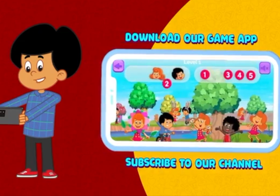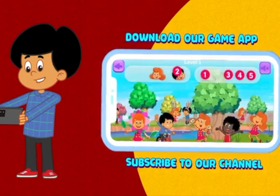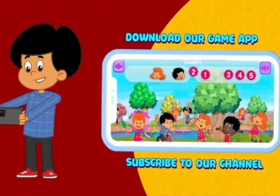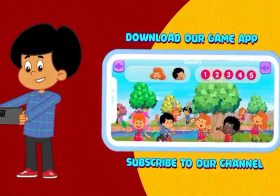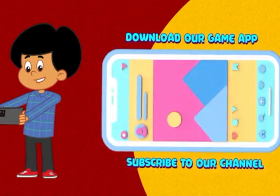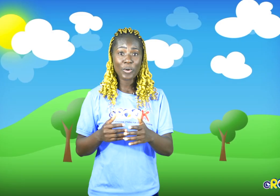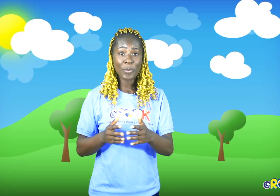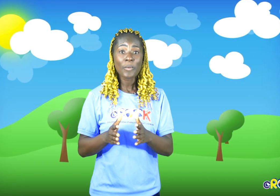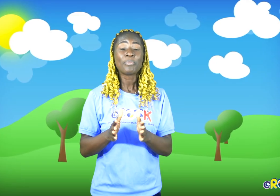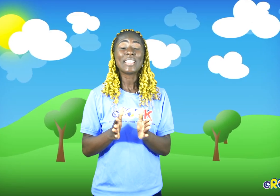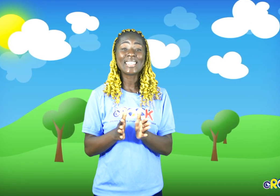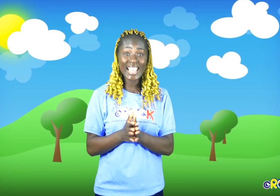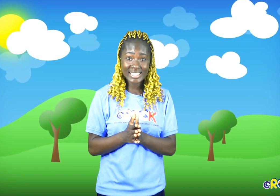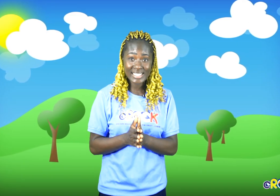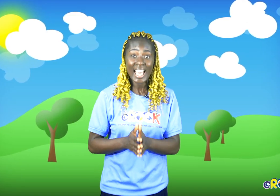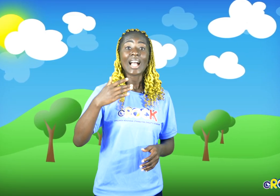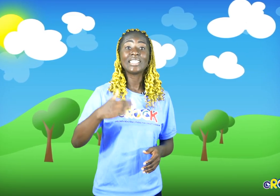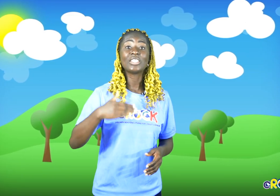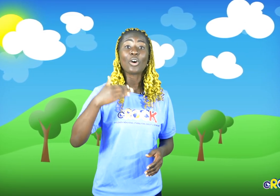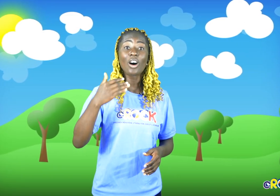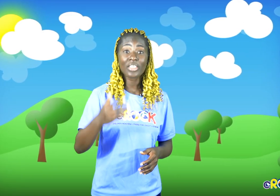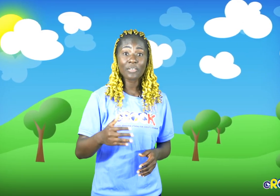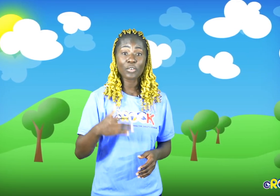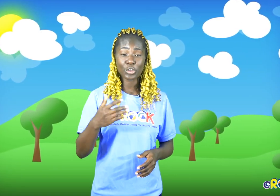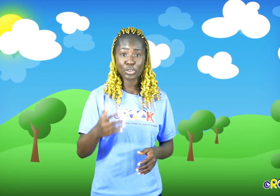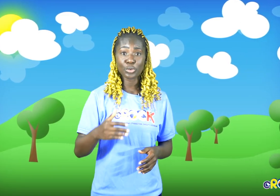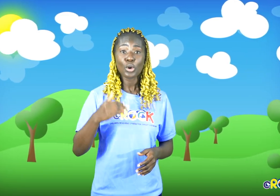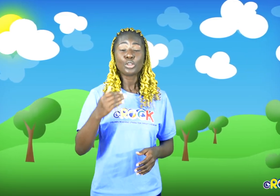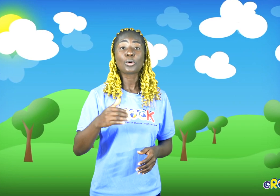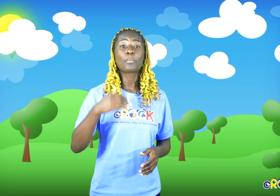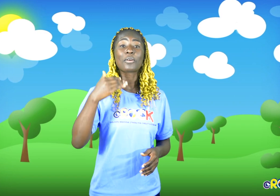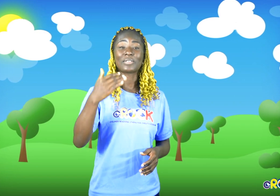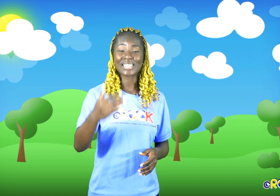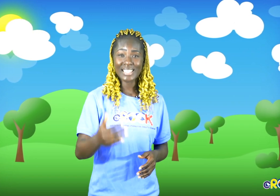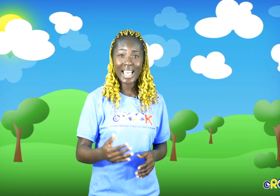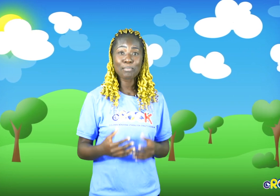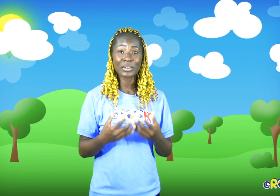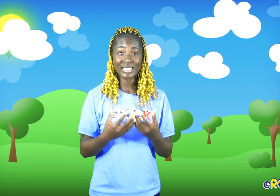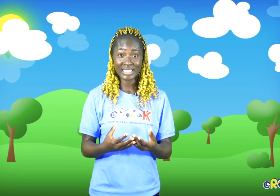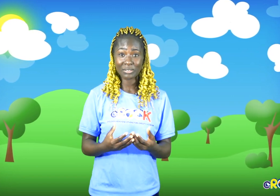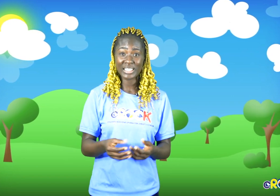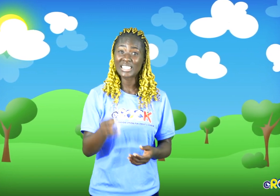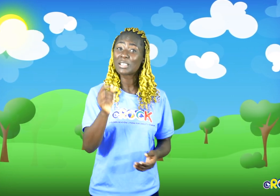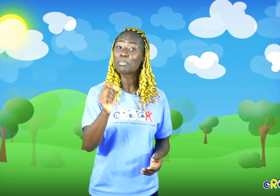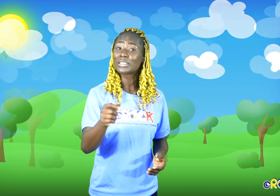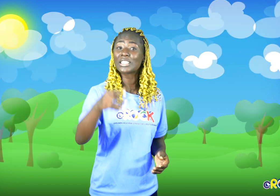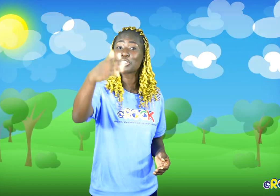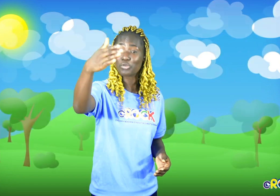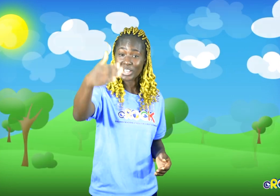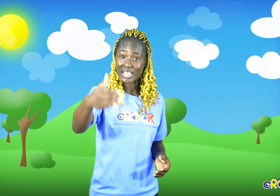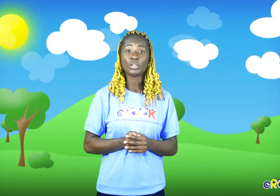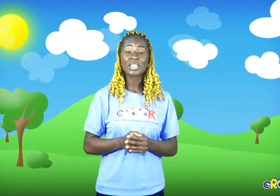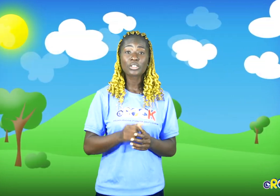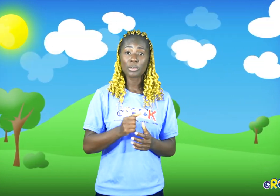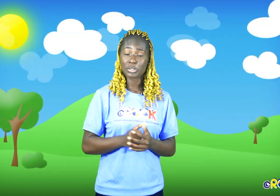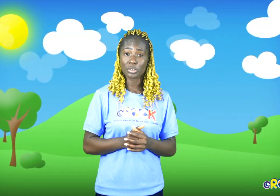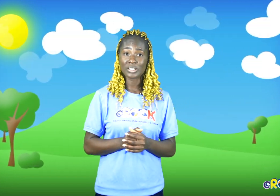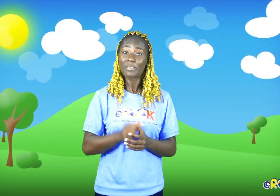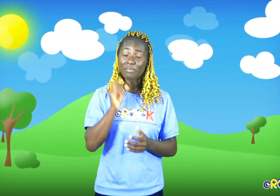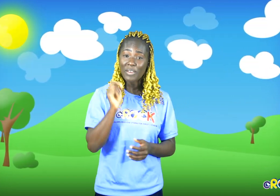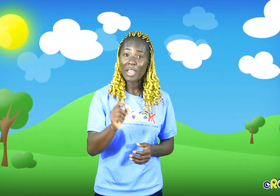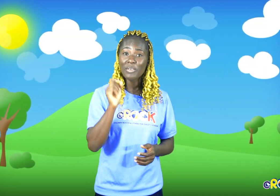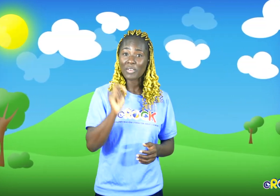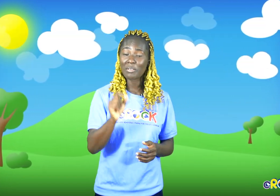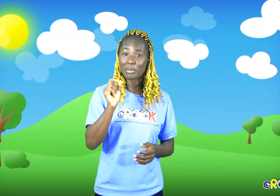together! Yes, and in order for you to prophesy positively, it is important you read the